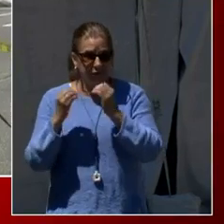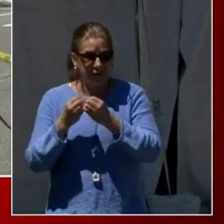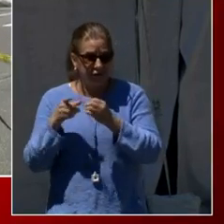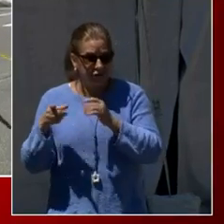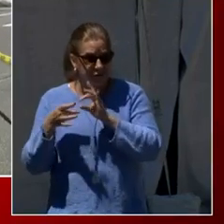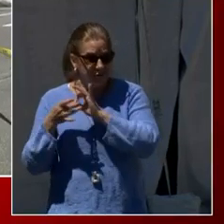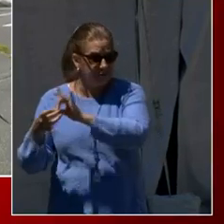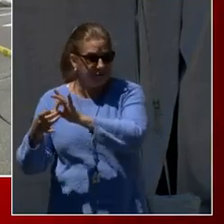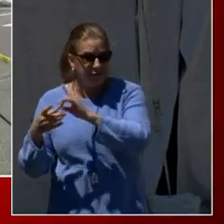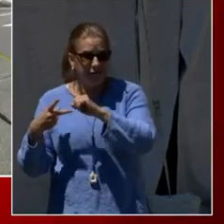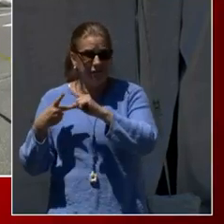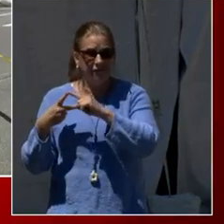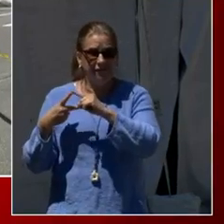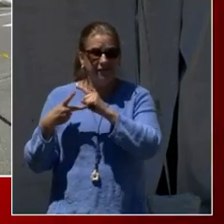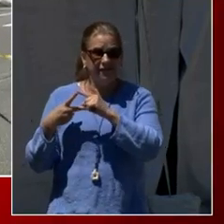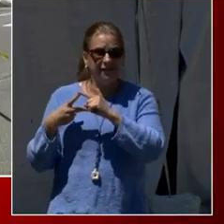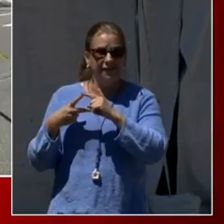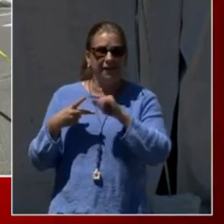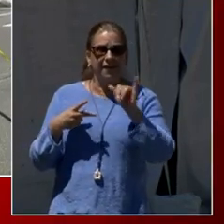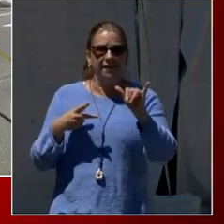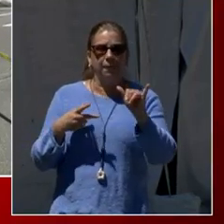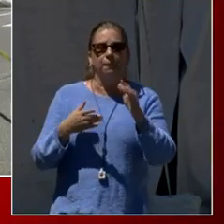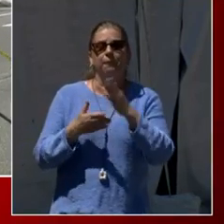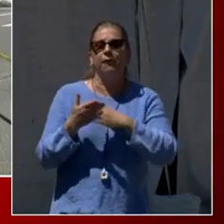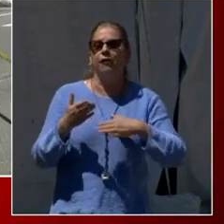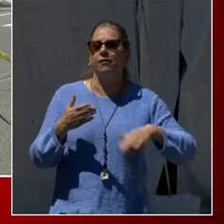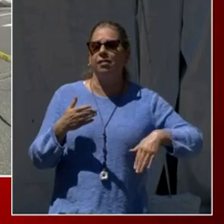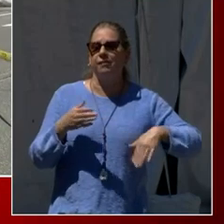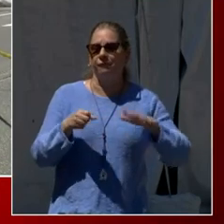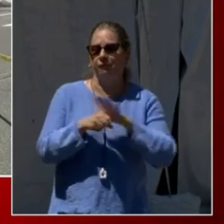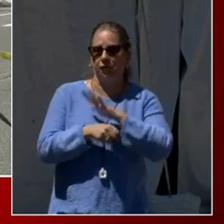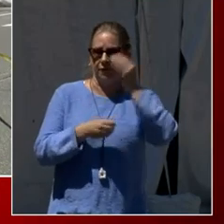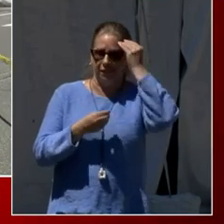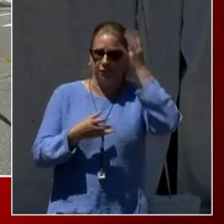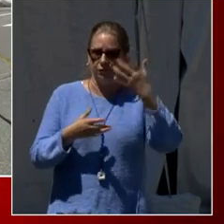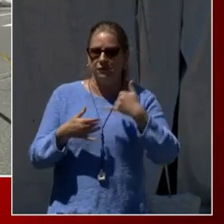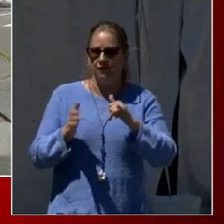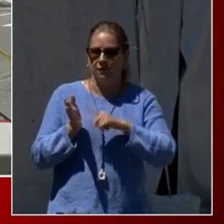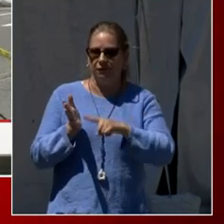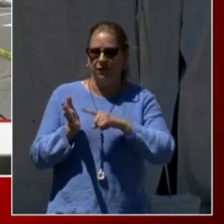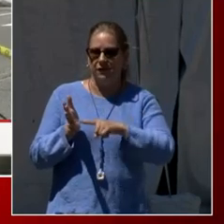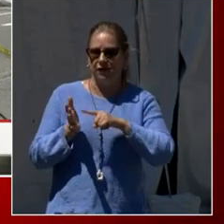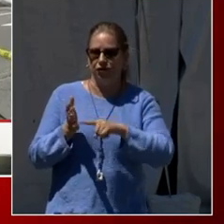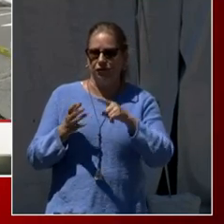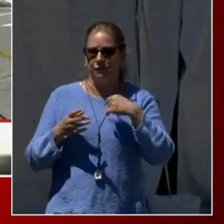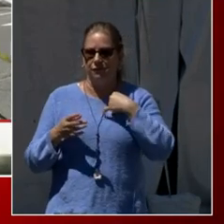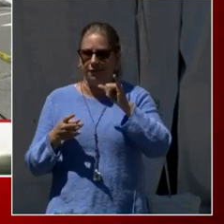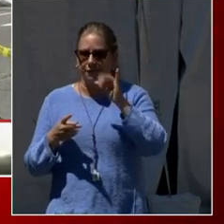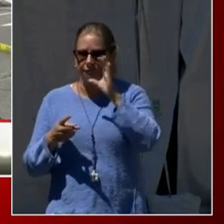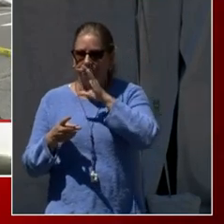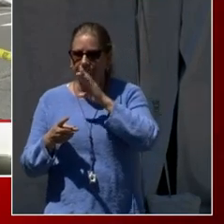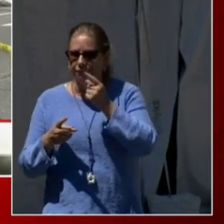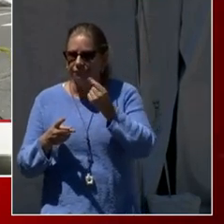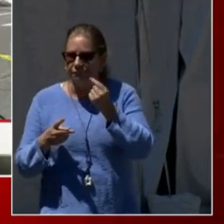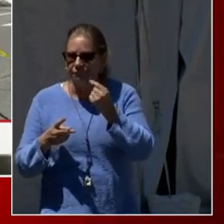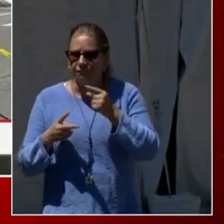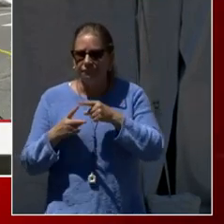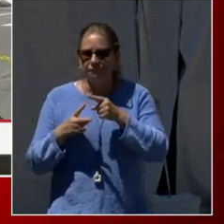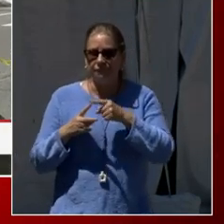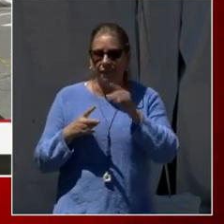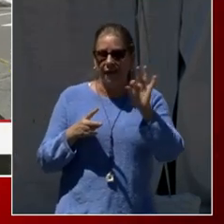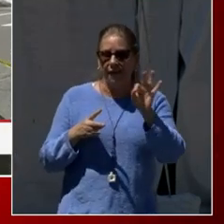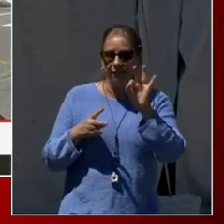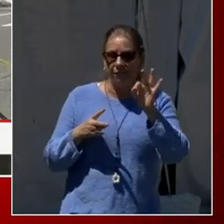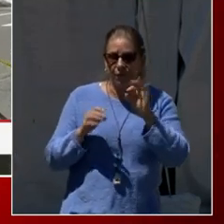are. That remains to be seen. That will be part of our ongoing investigation to find out if this was in fact organized as